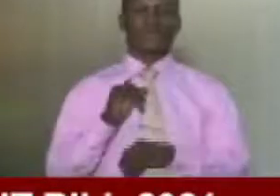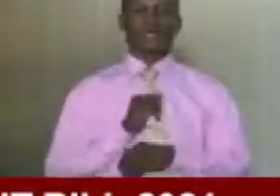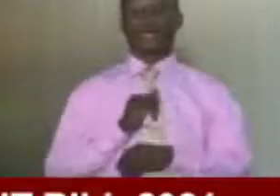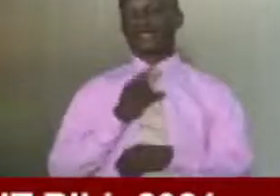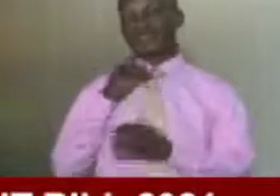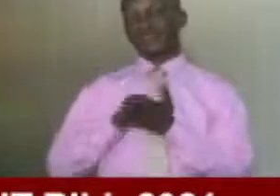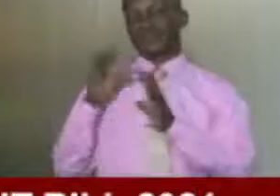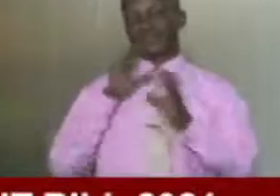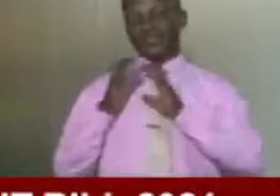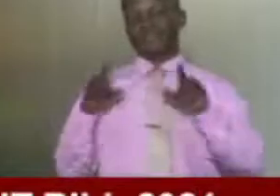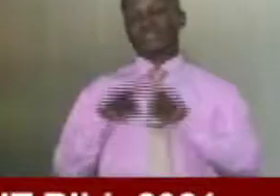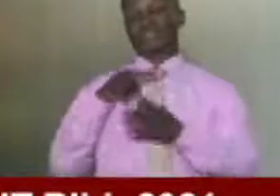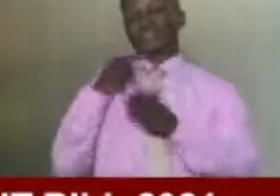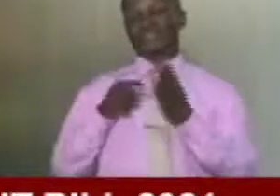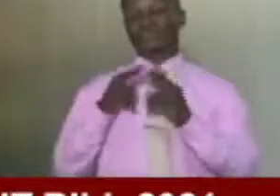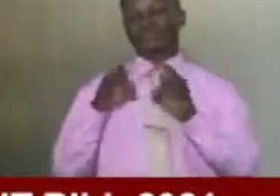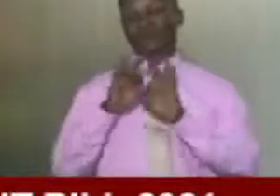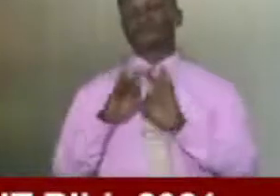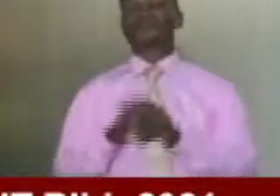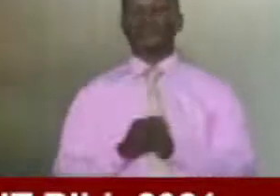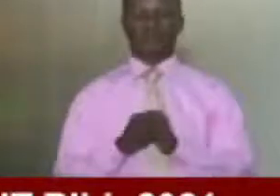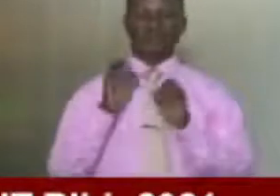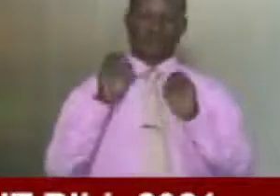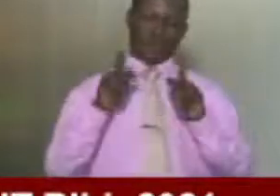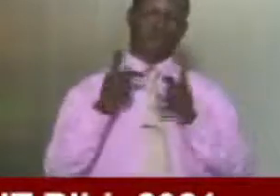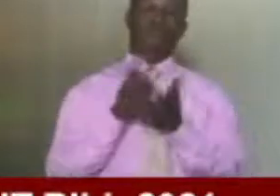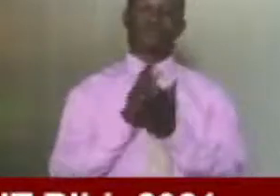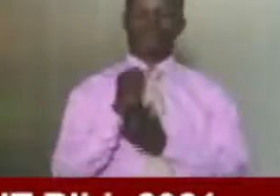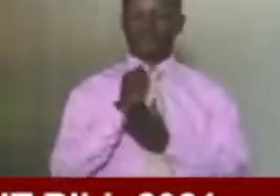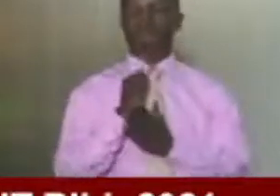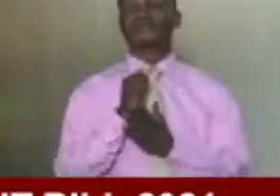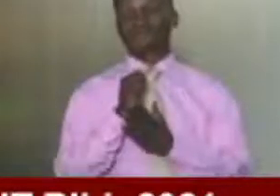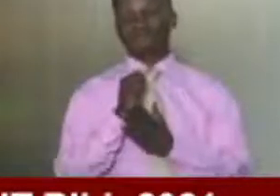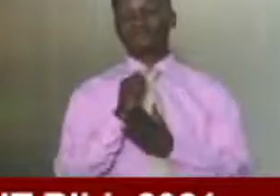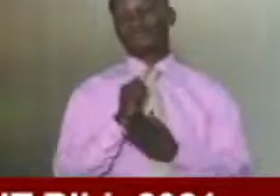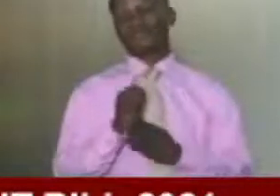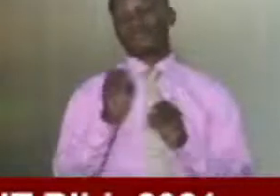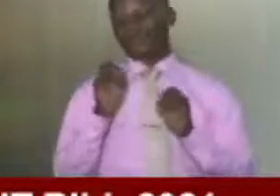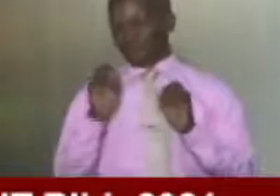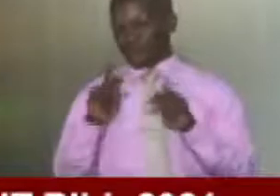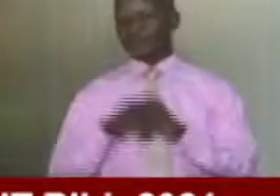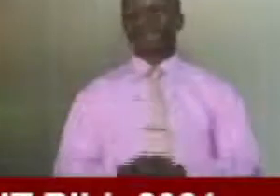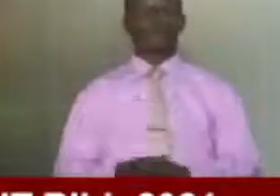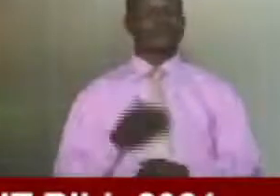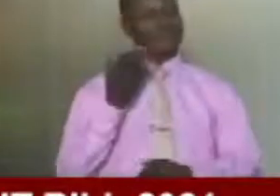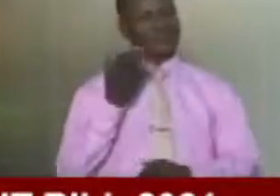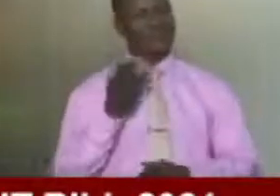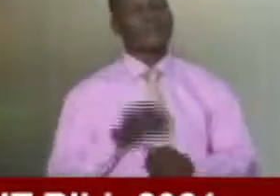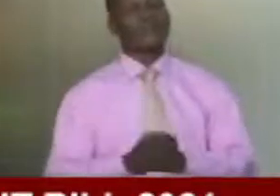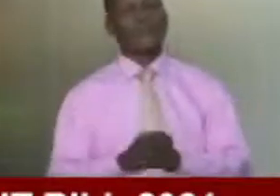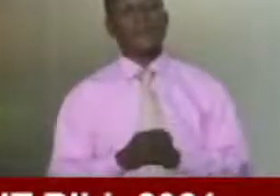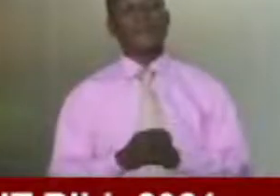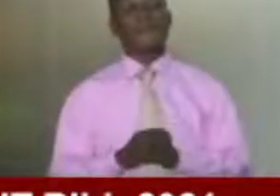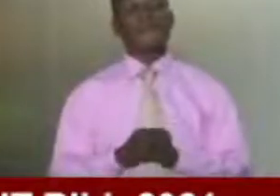conversations like this exist. All right, Prof, but you spearheaded more than two